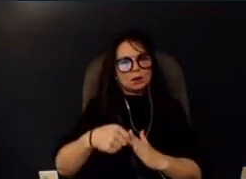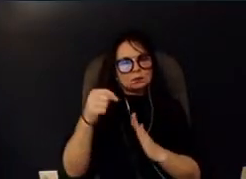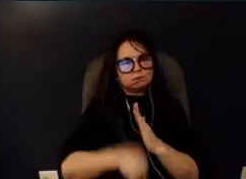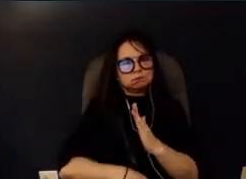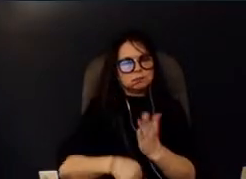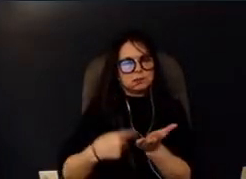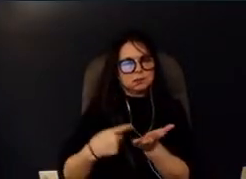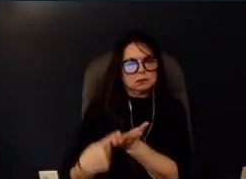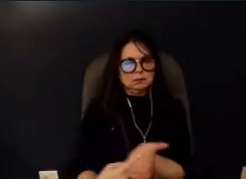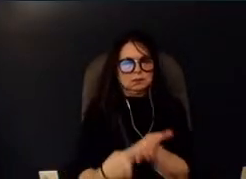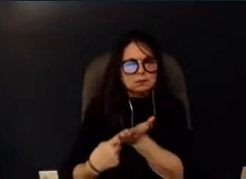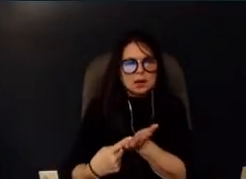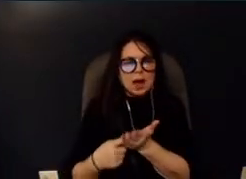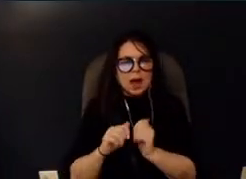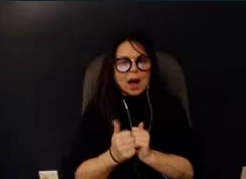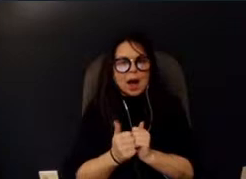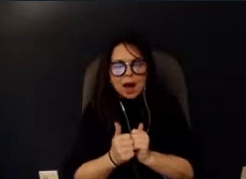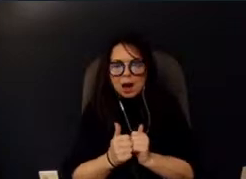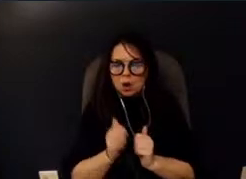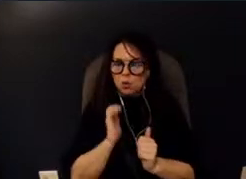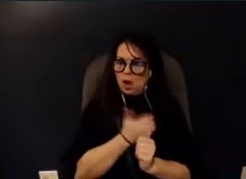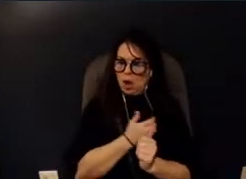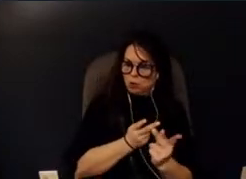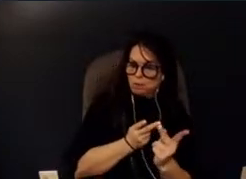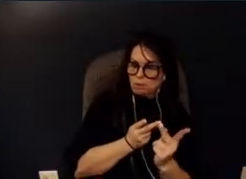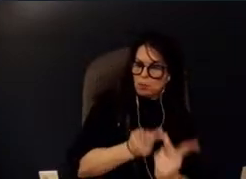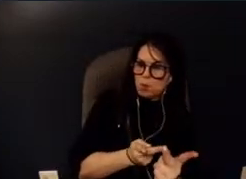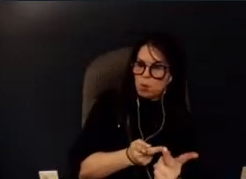our proposals and in the work